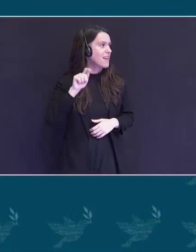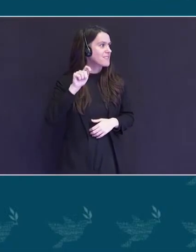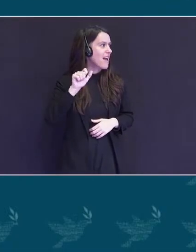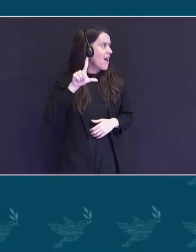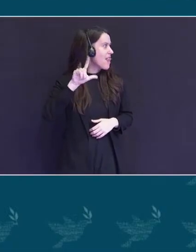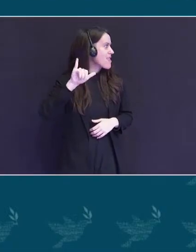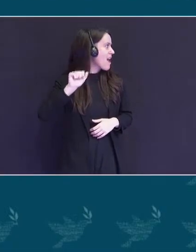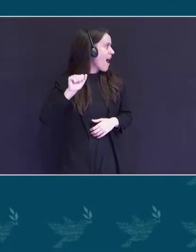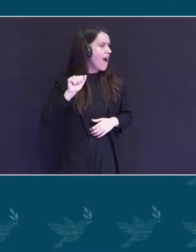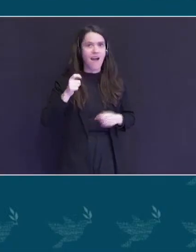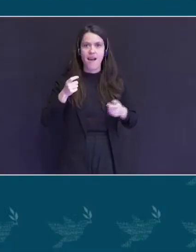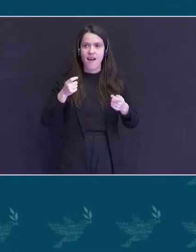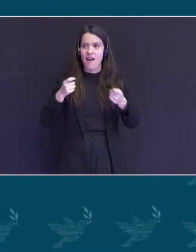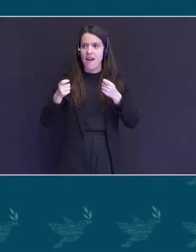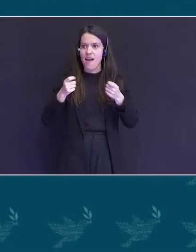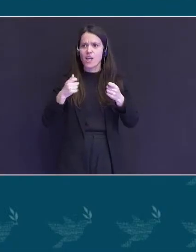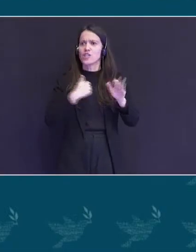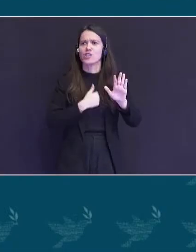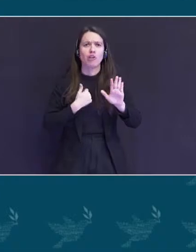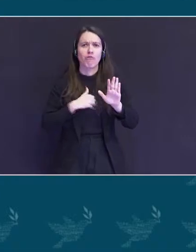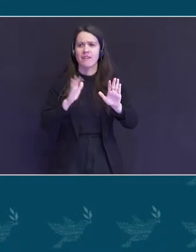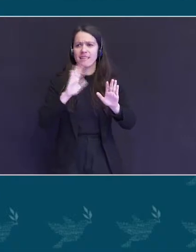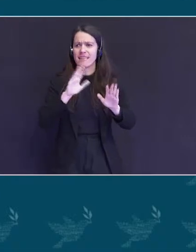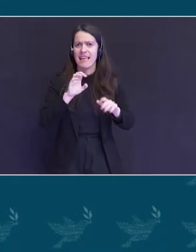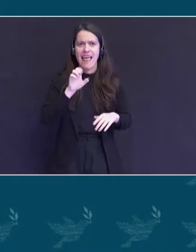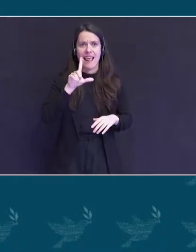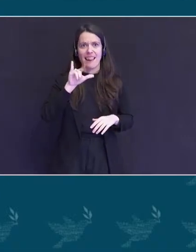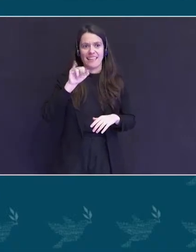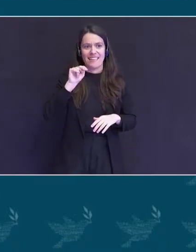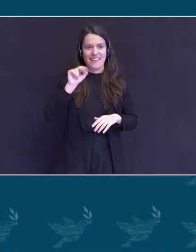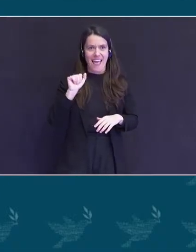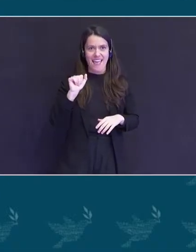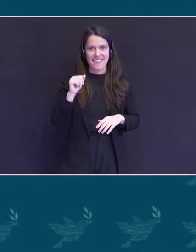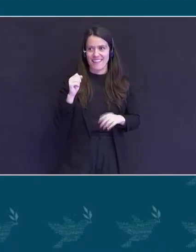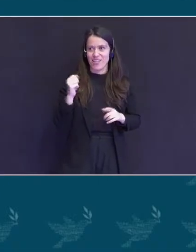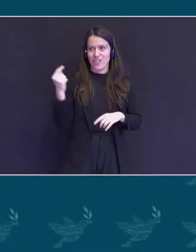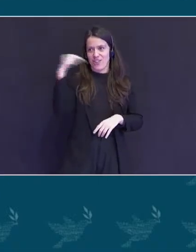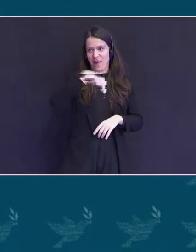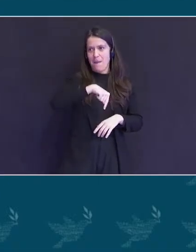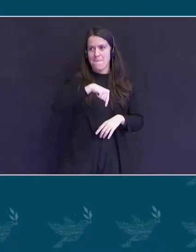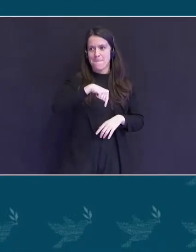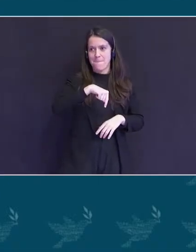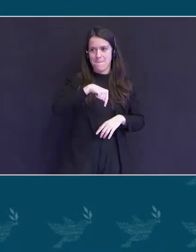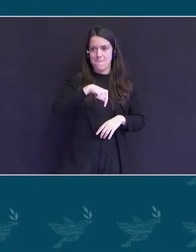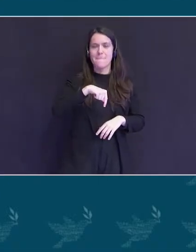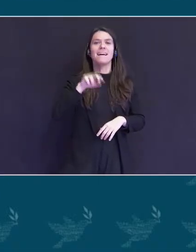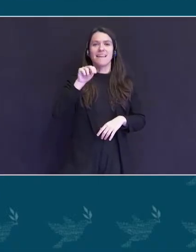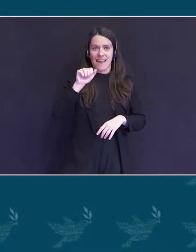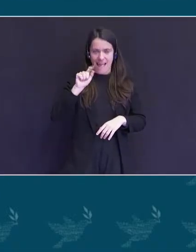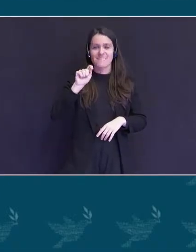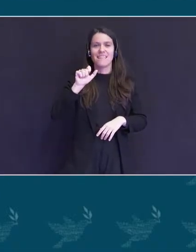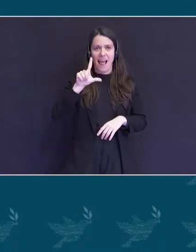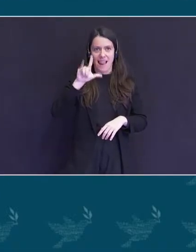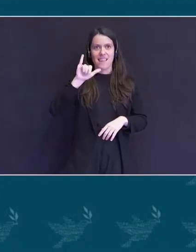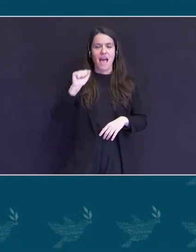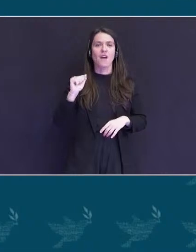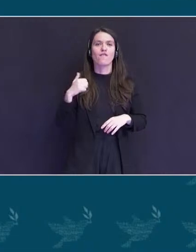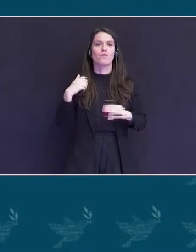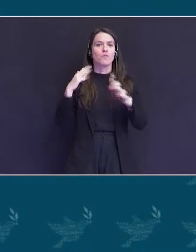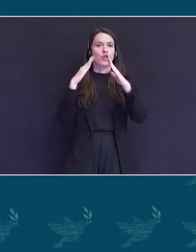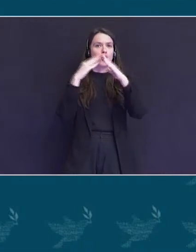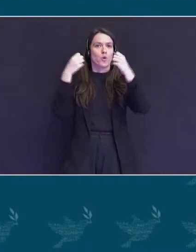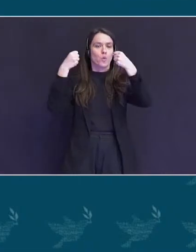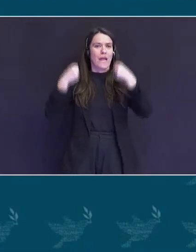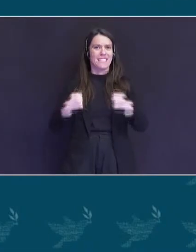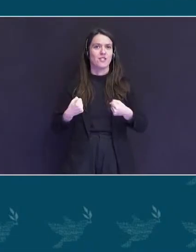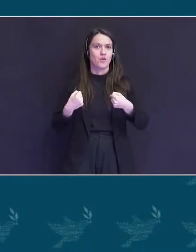Amelina, to join us on stage. Natalia is from the UNESCO Institute for Information Technologies